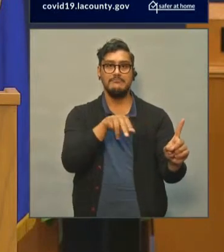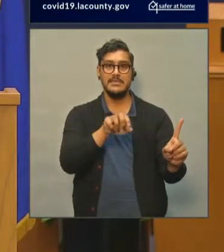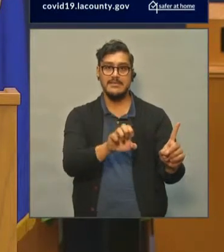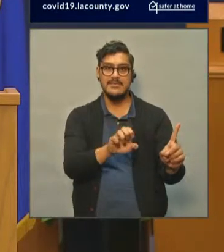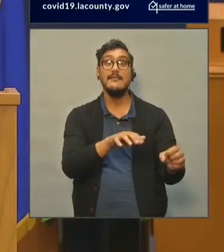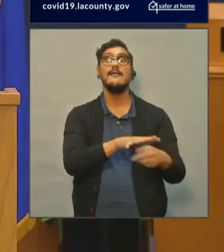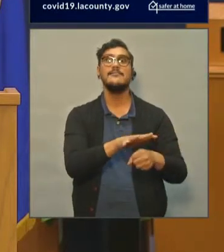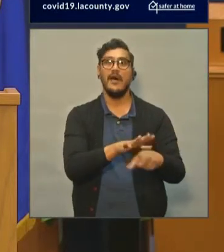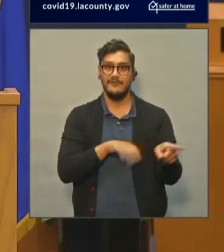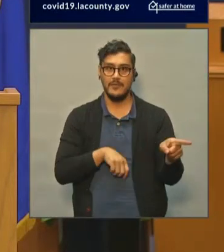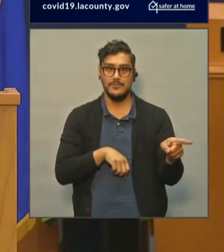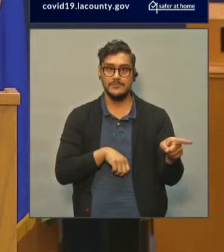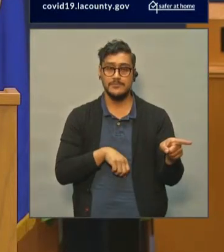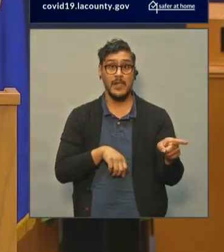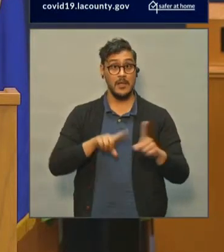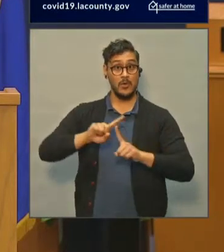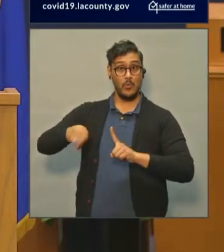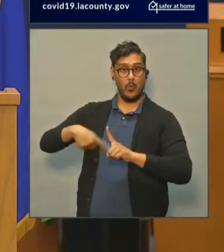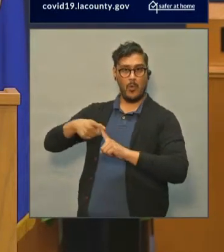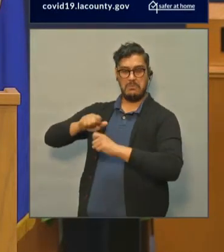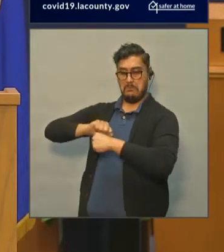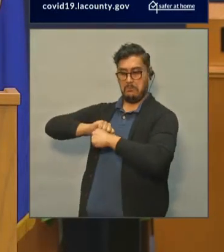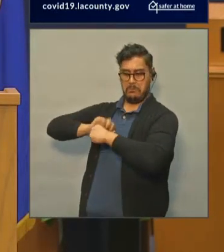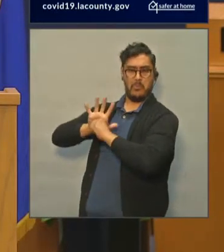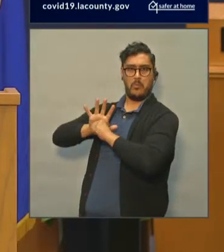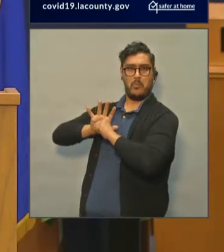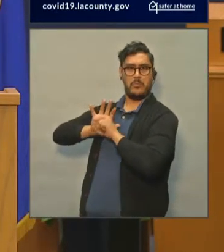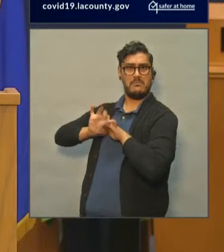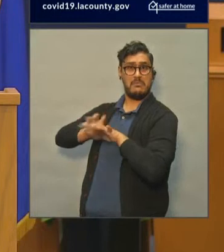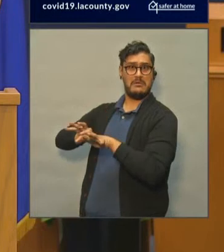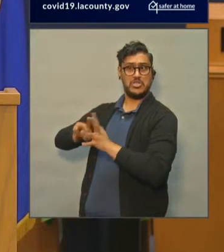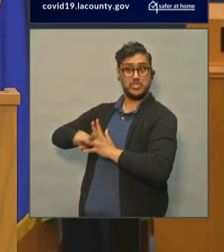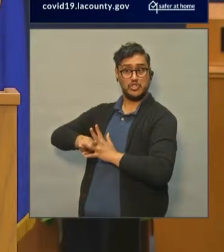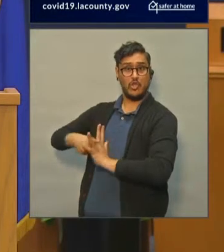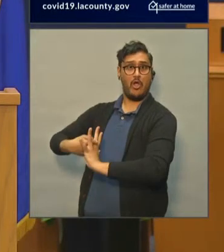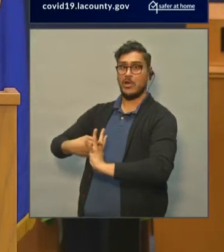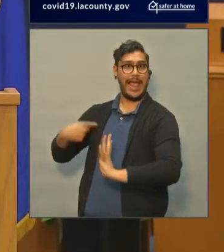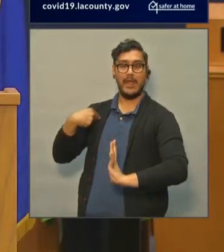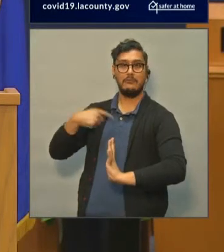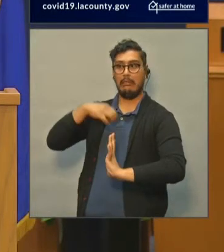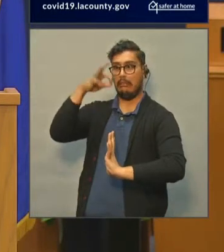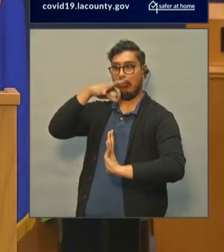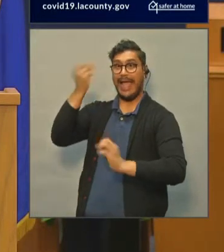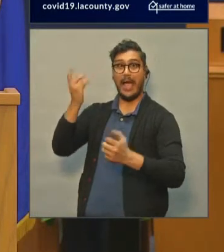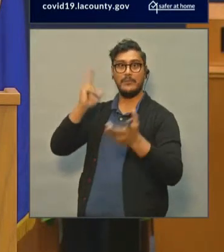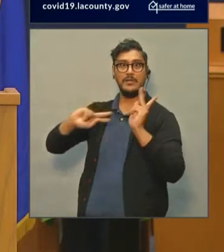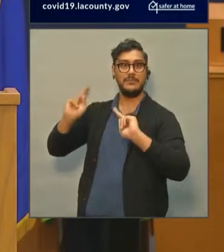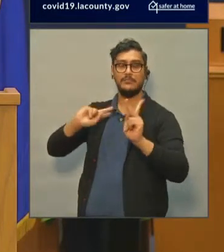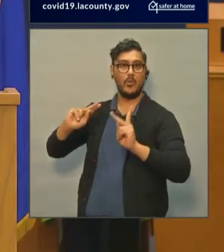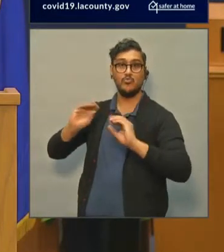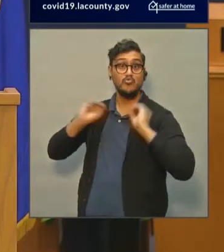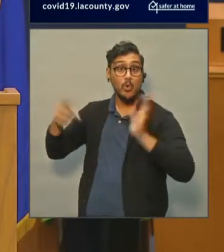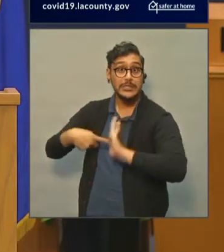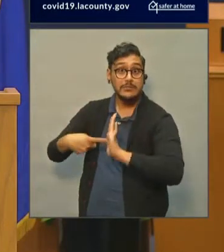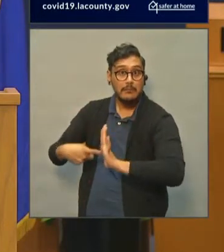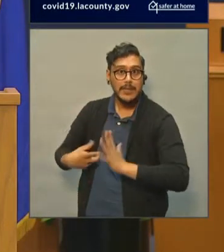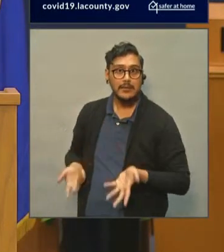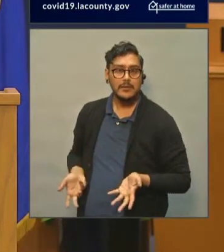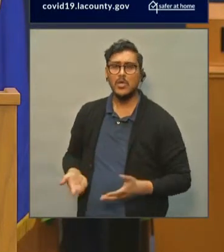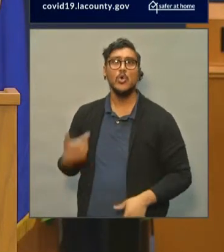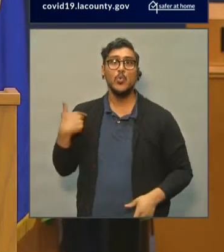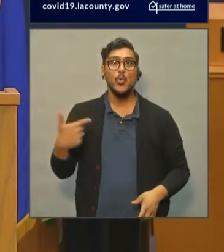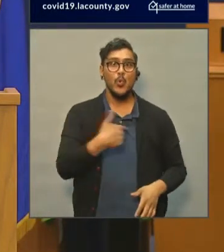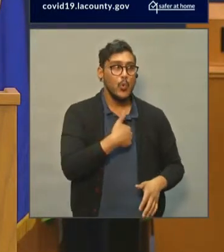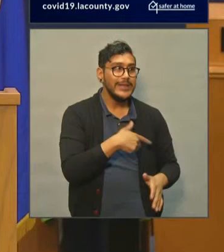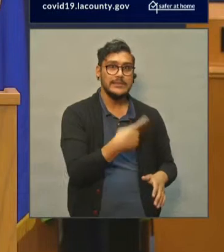beginning of this epidemic, when we didn't realize there was so much asymptomatic spread, the recommendations were for sick people